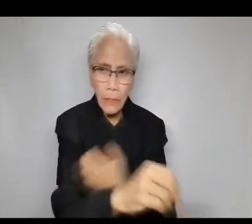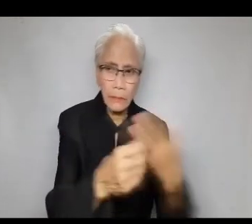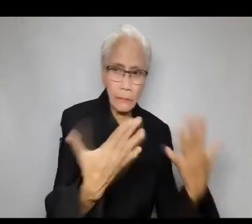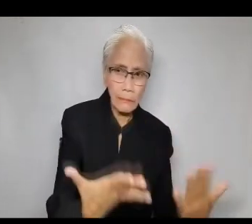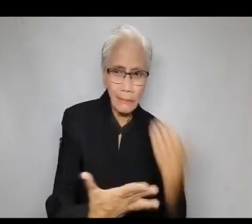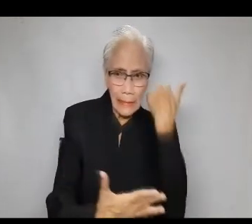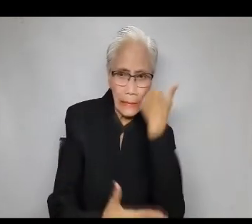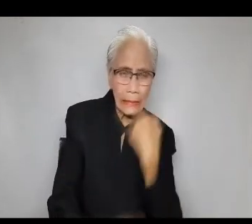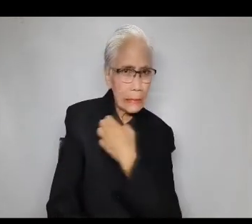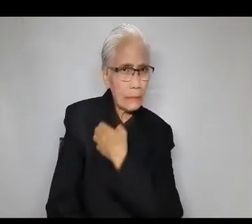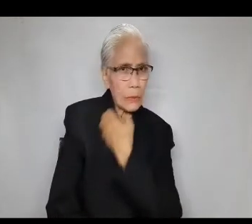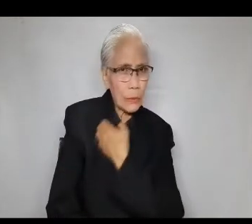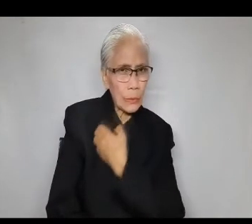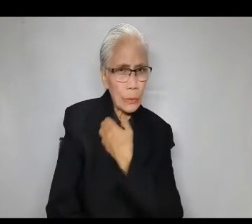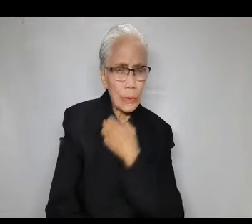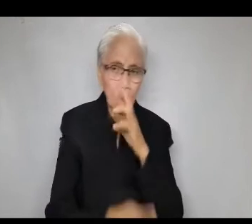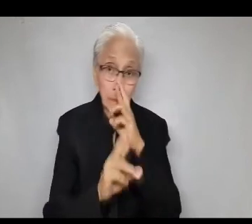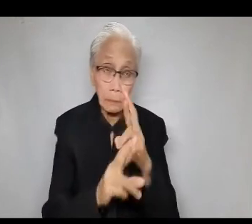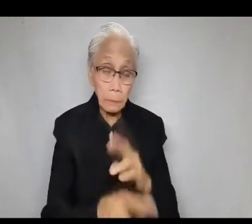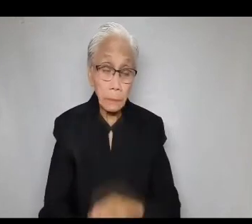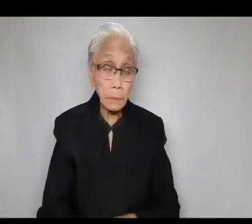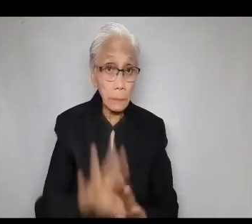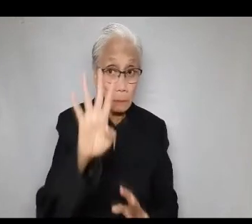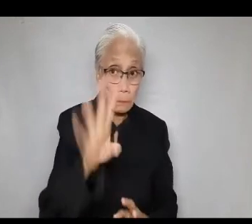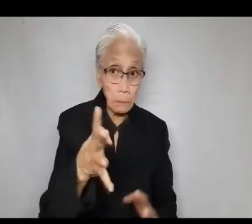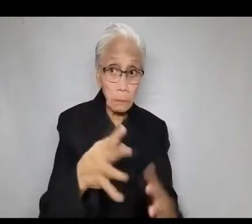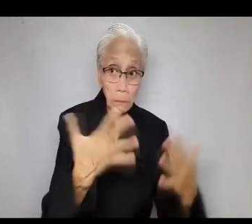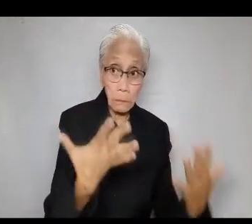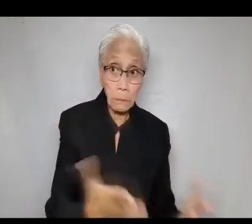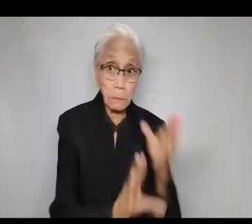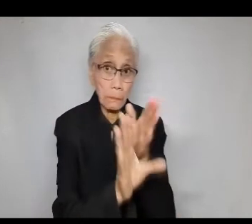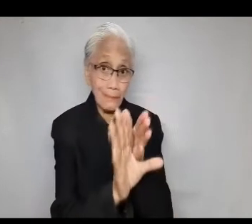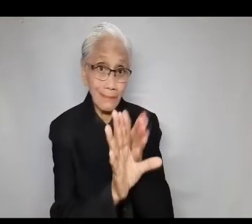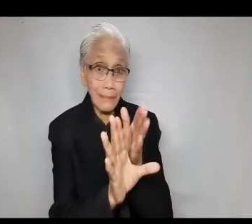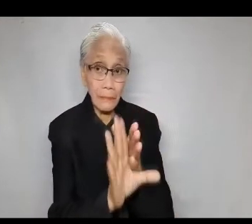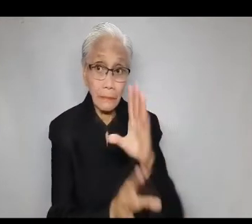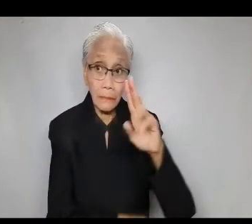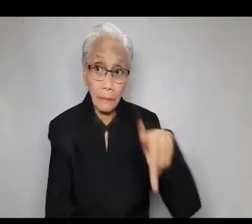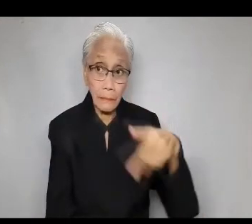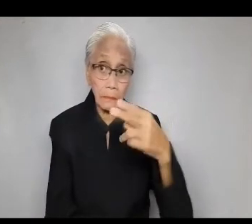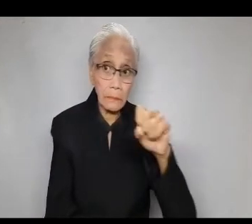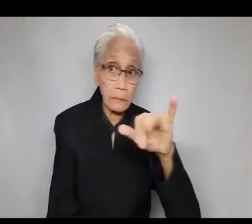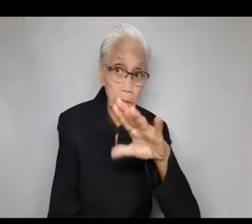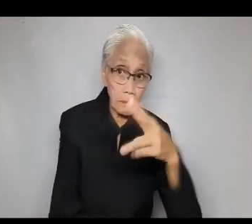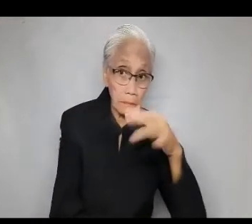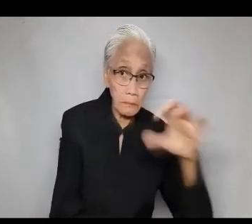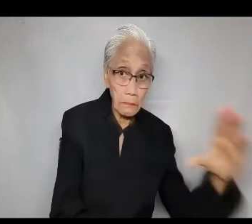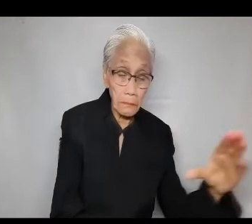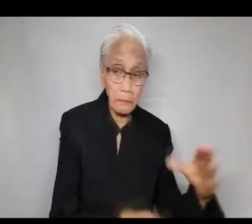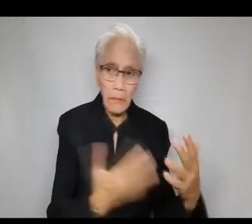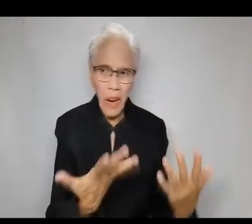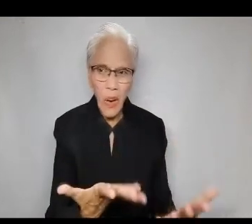of emotional response. The fourth stage is psychic akinesia. This is displayed when someone